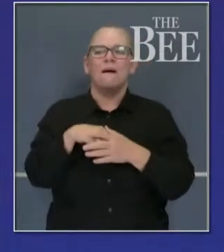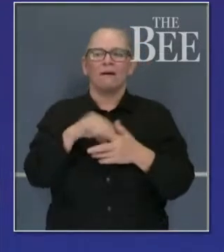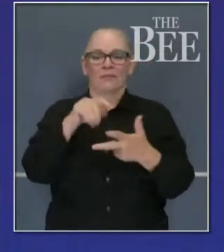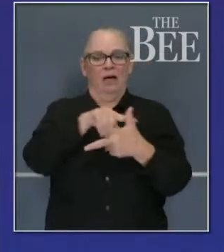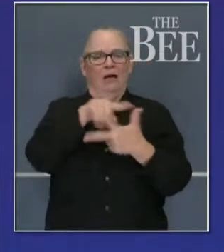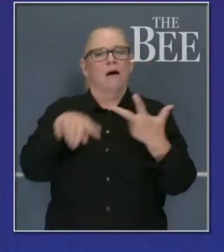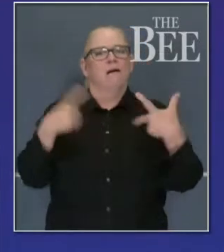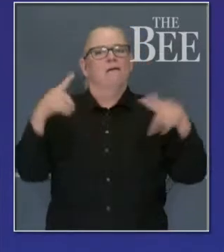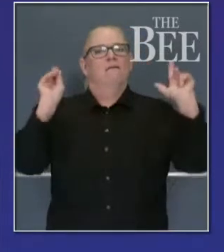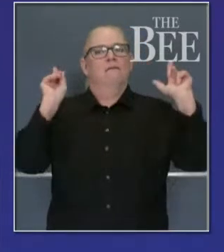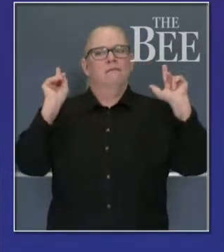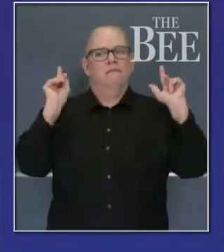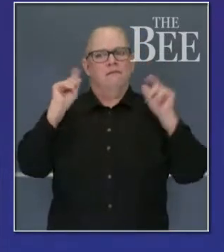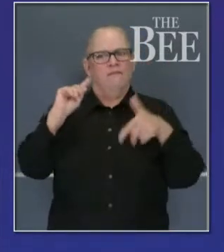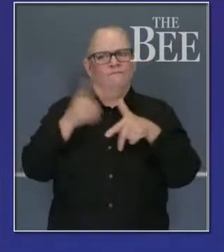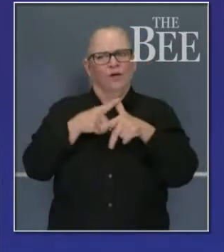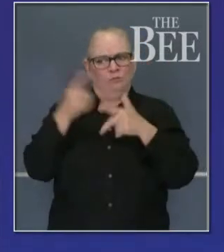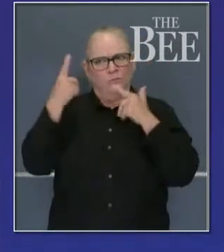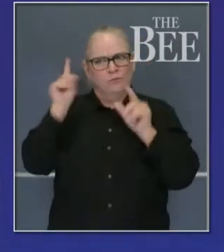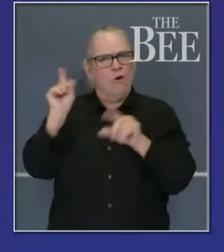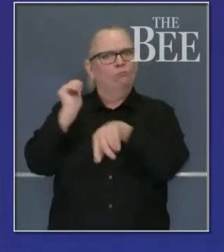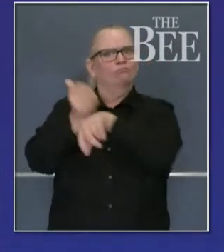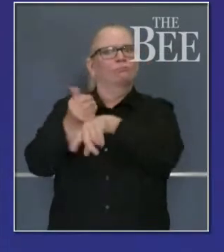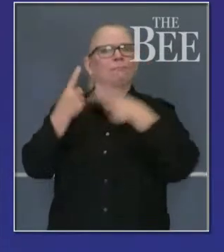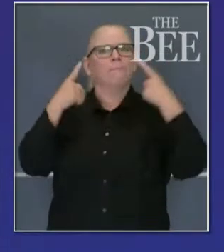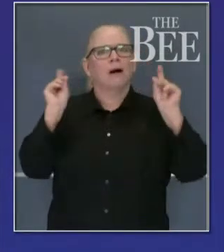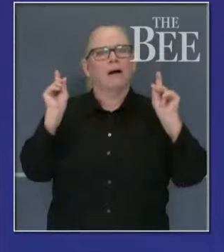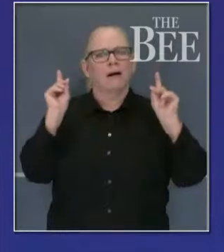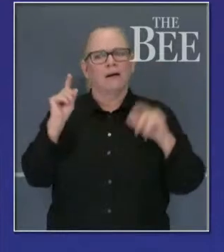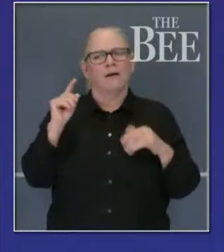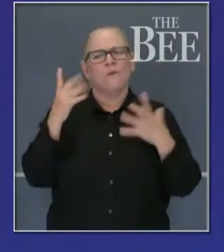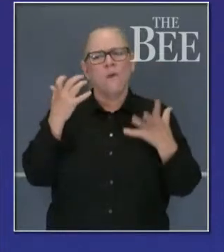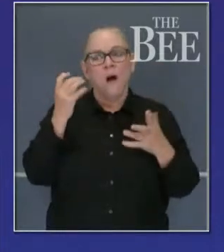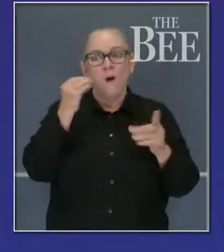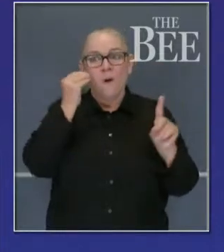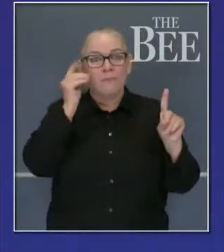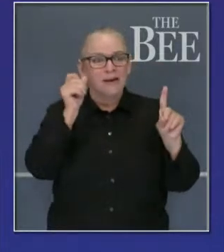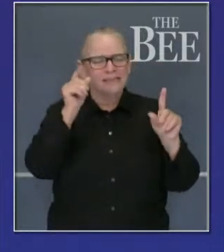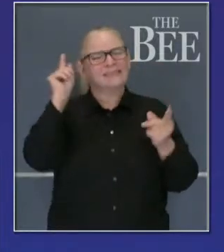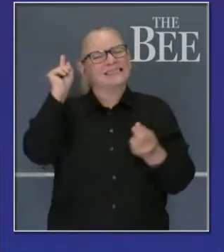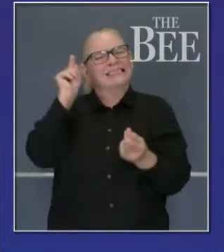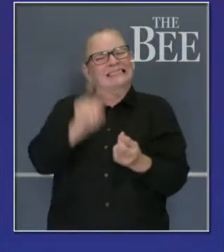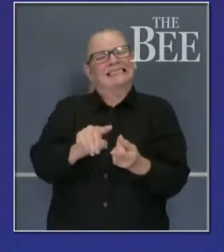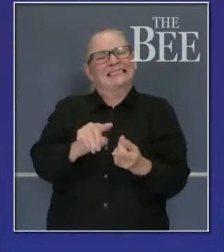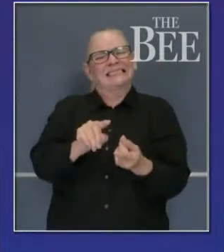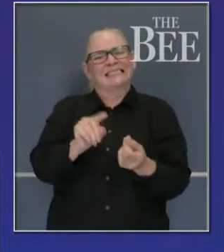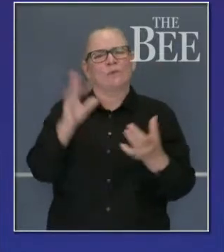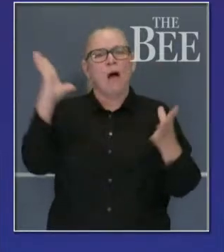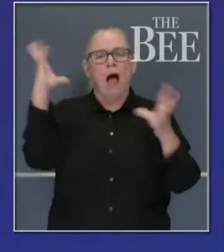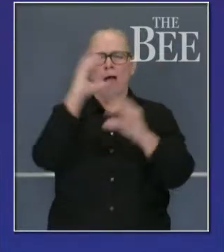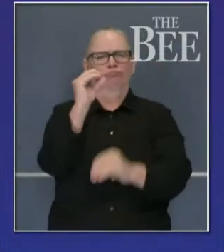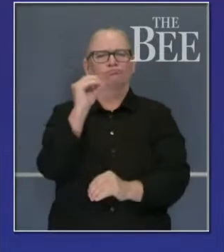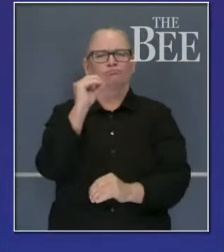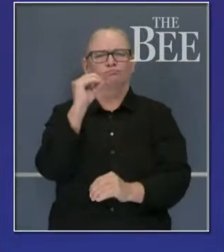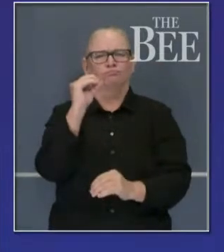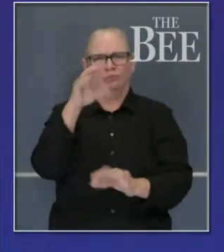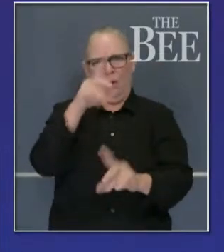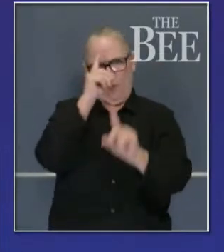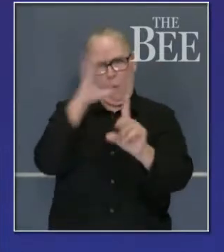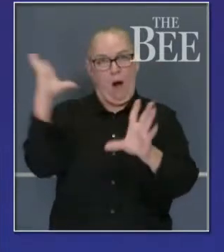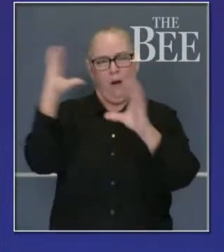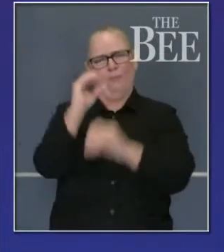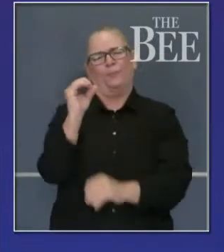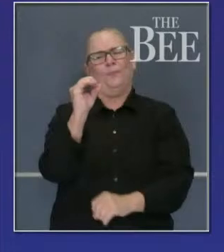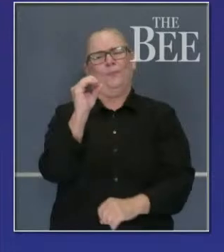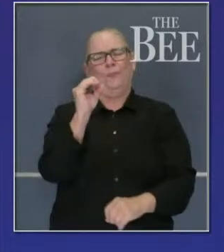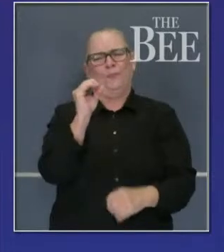tranche of distribution to functionally get to zero the number of quote unquote homeless in their communities. We also have projects